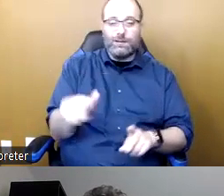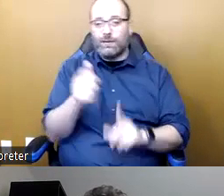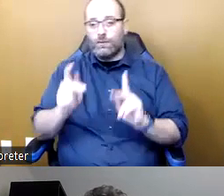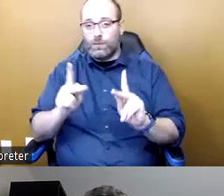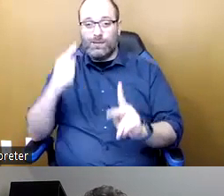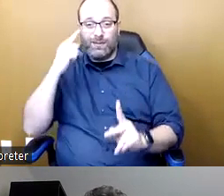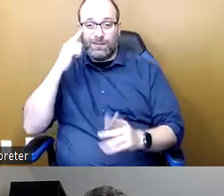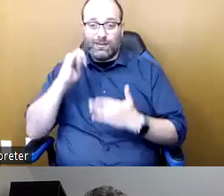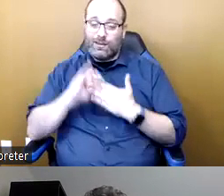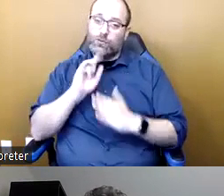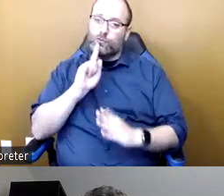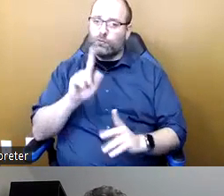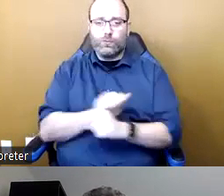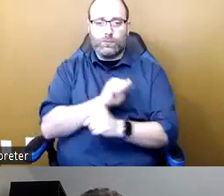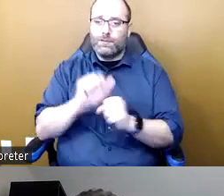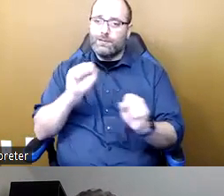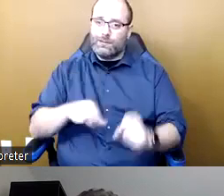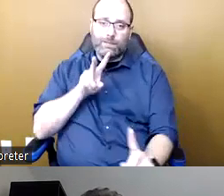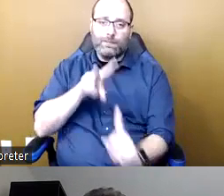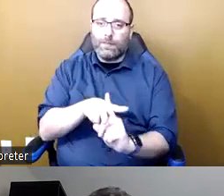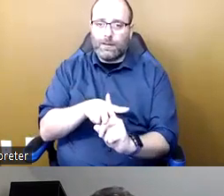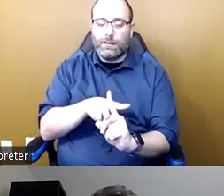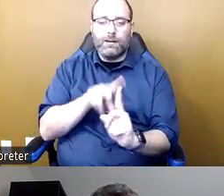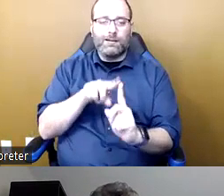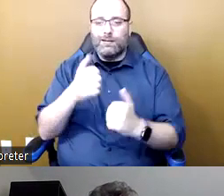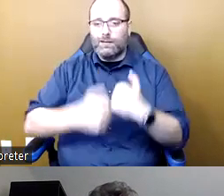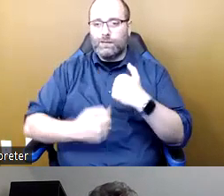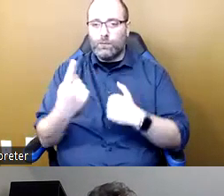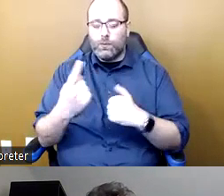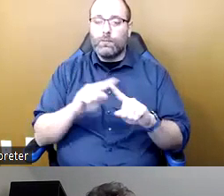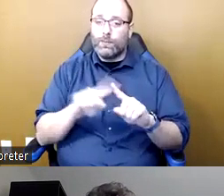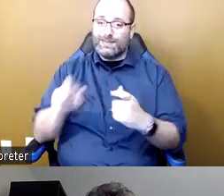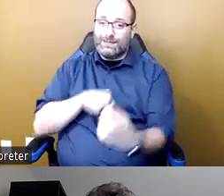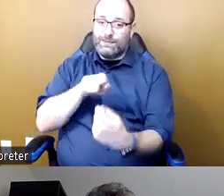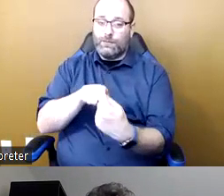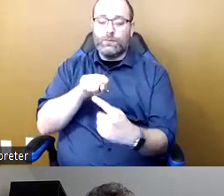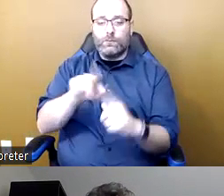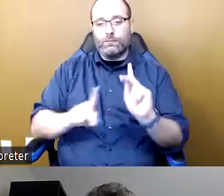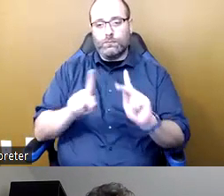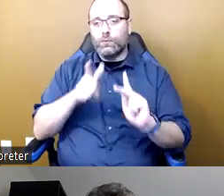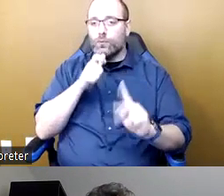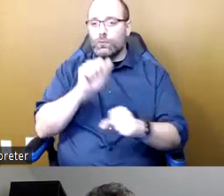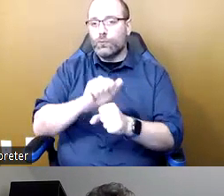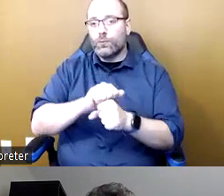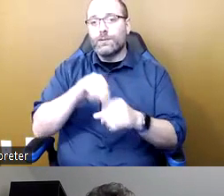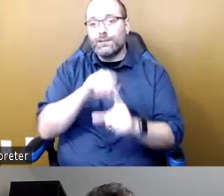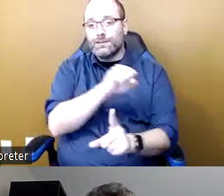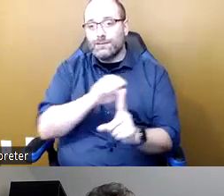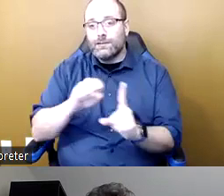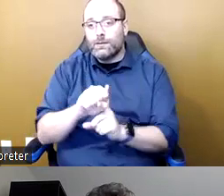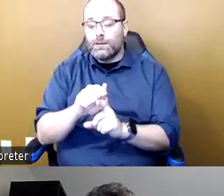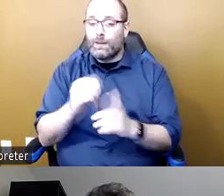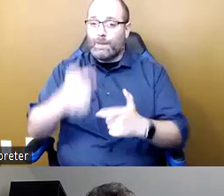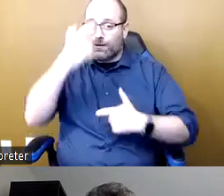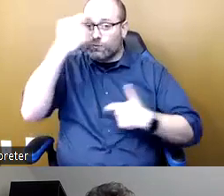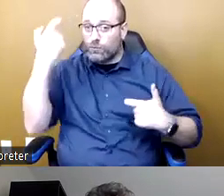is applicable to everyone, but also specifically to folks who are working in situations that might be